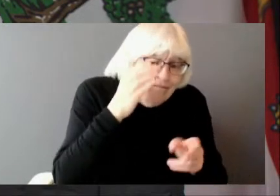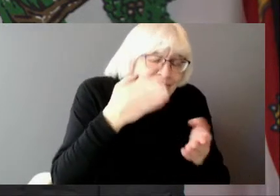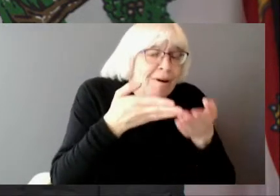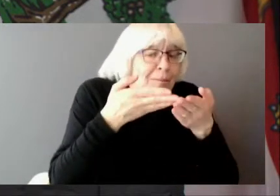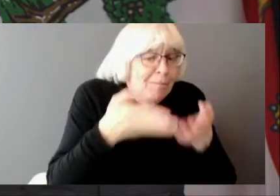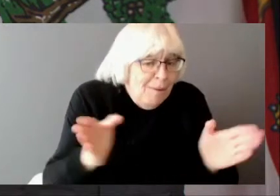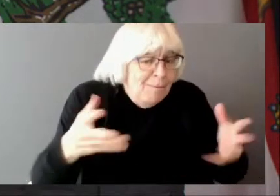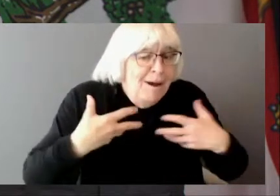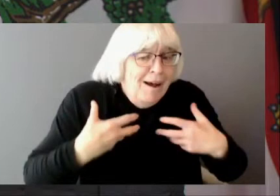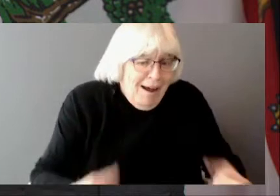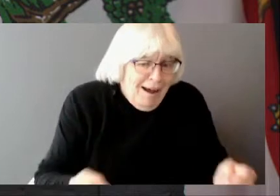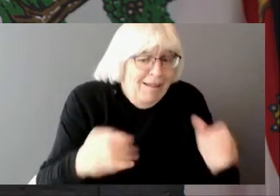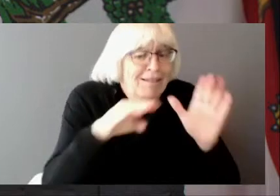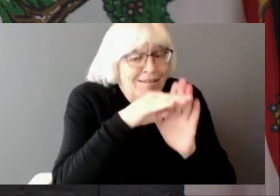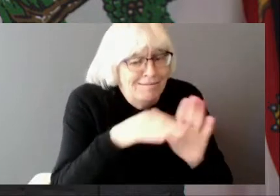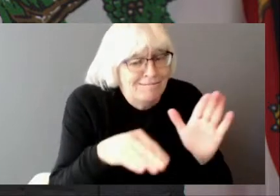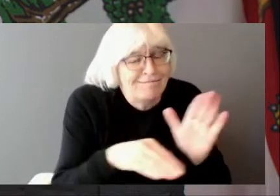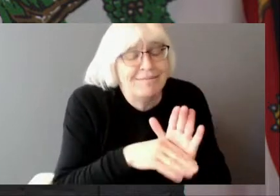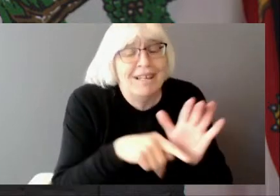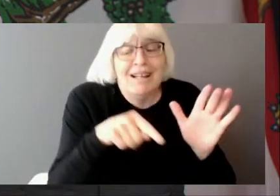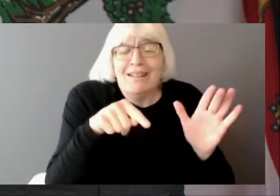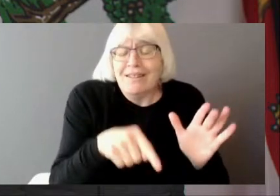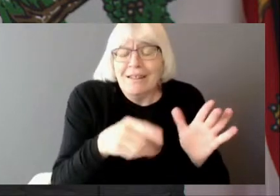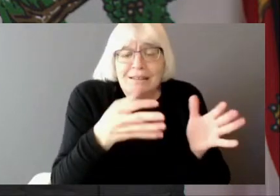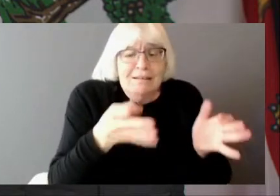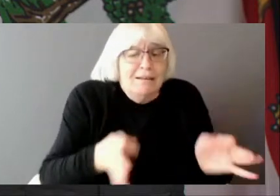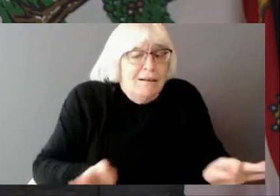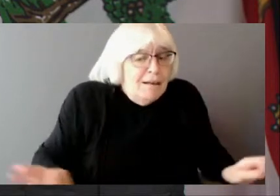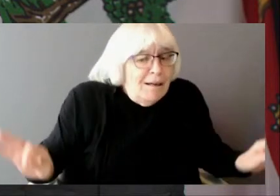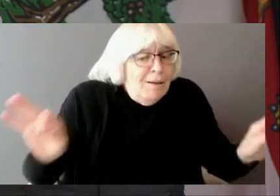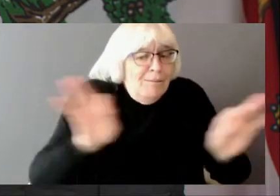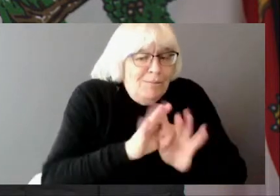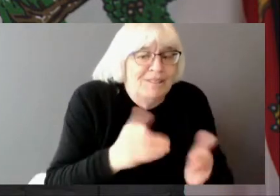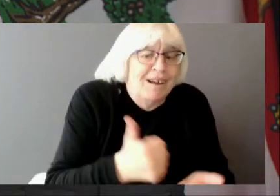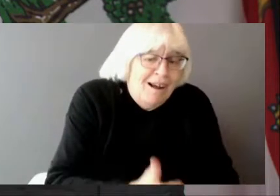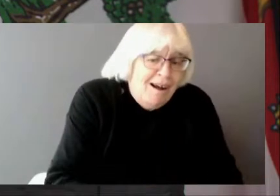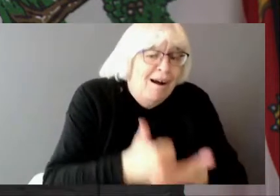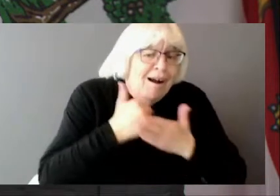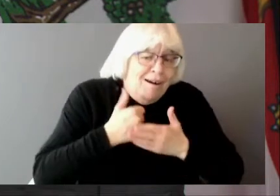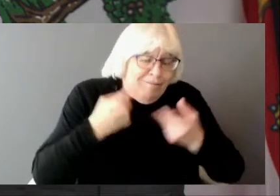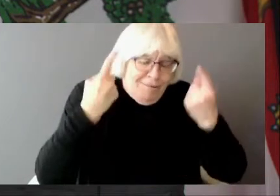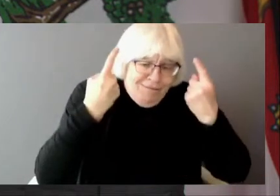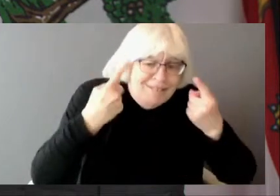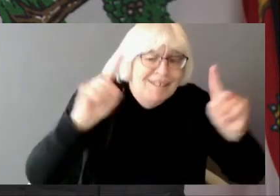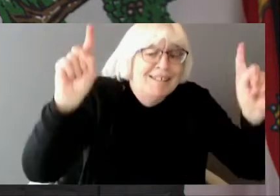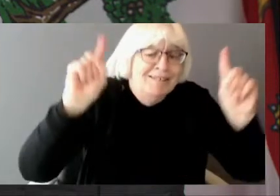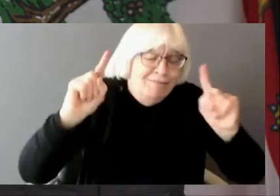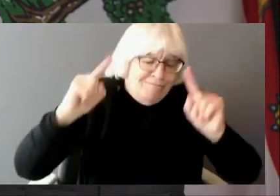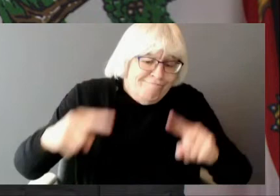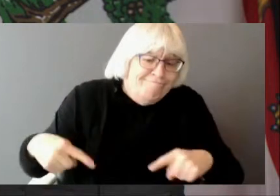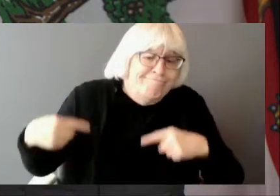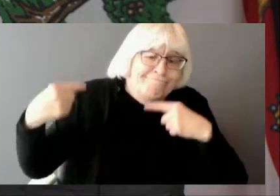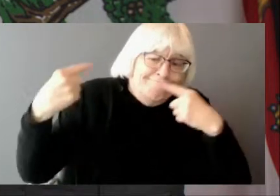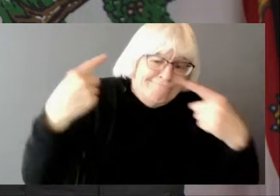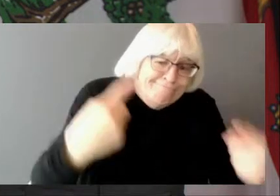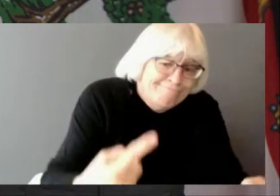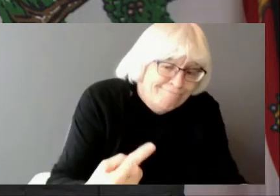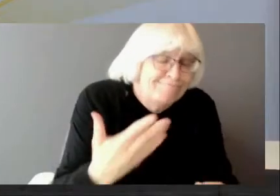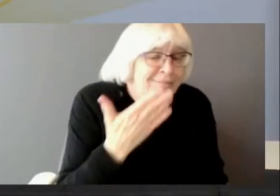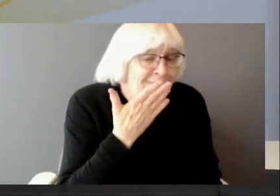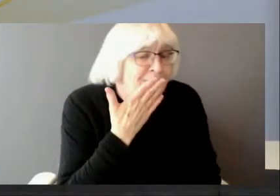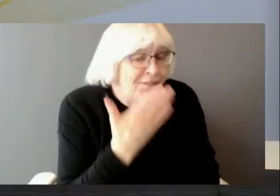our success throughout this pandemic. So thank you, and I'll open it back to questions, I